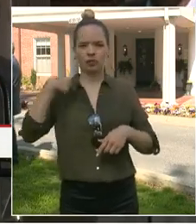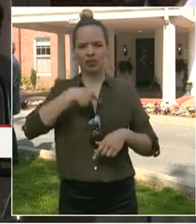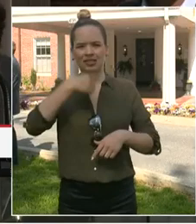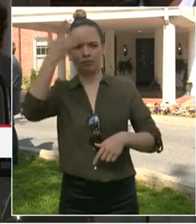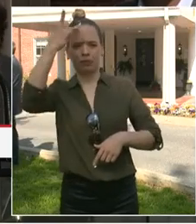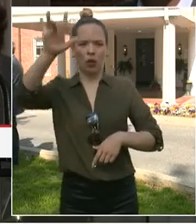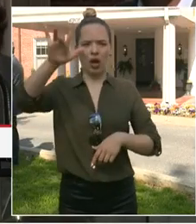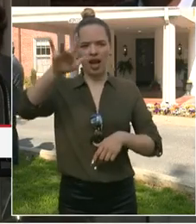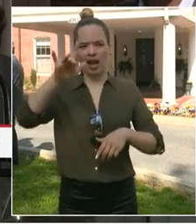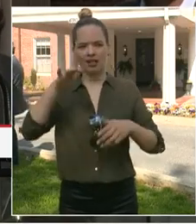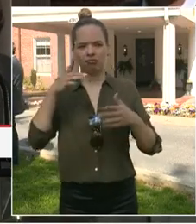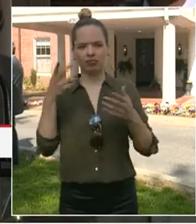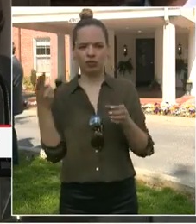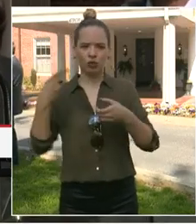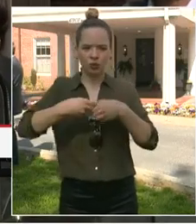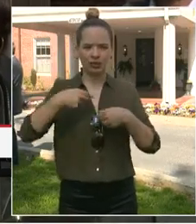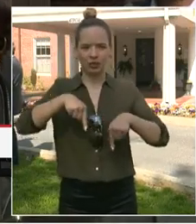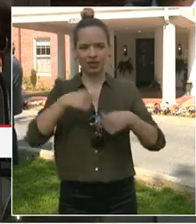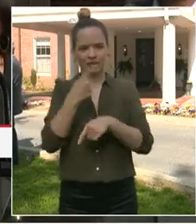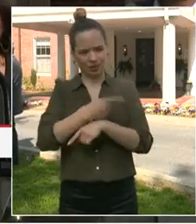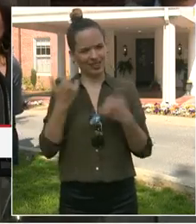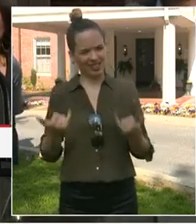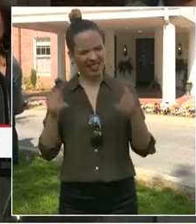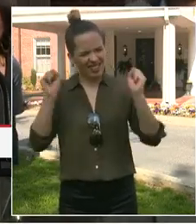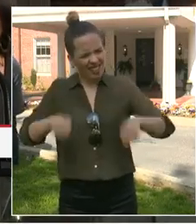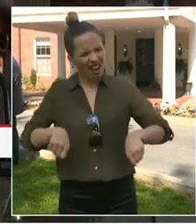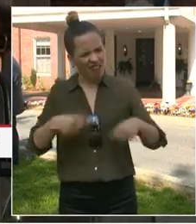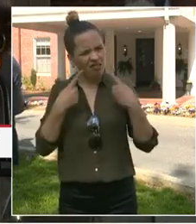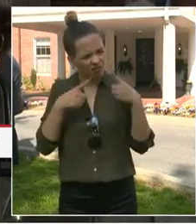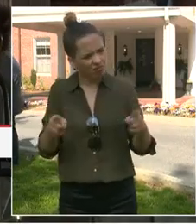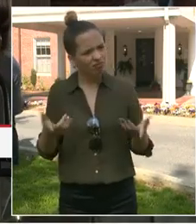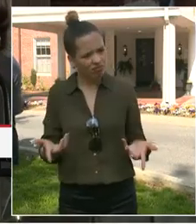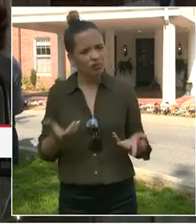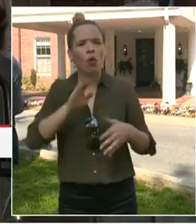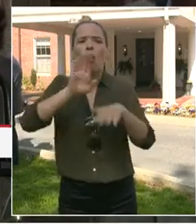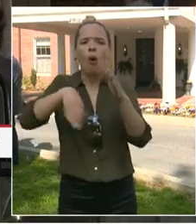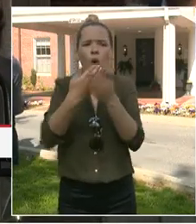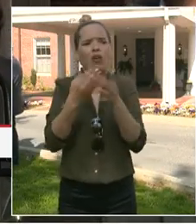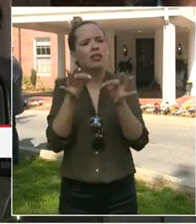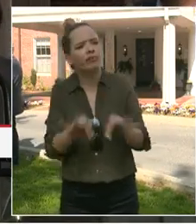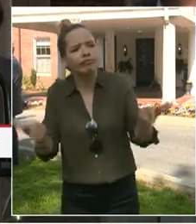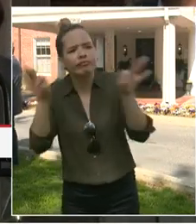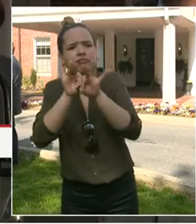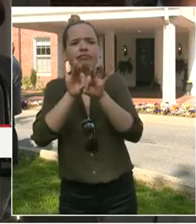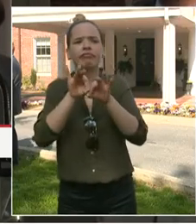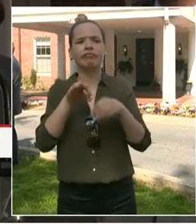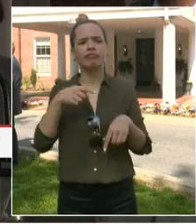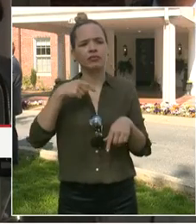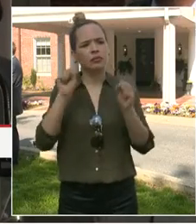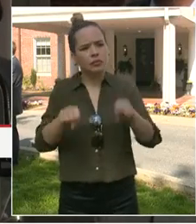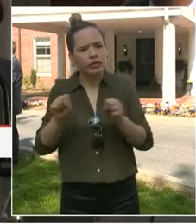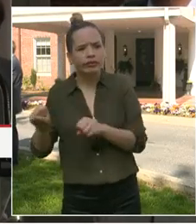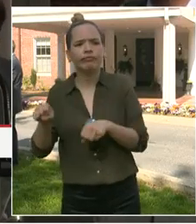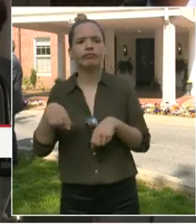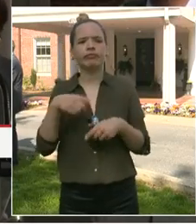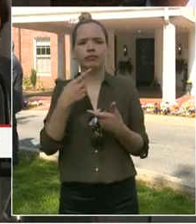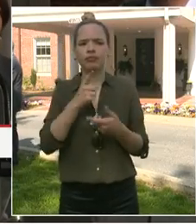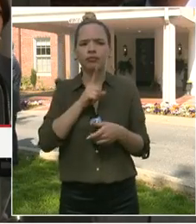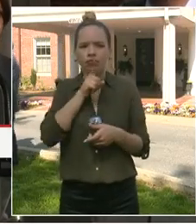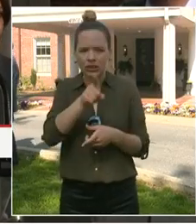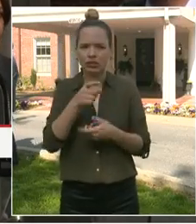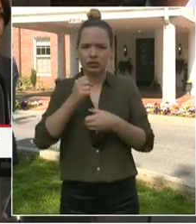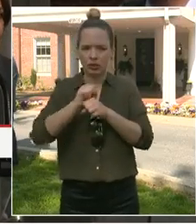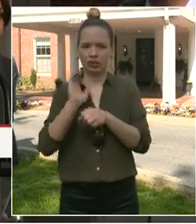can't accomplish. And so all of this is critical to our ability to ensure that our community comes back after